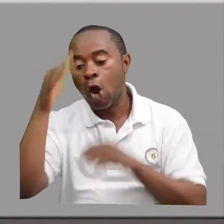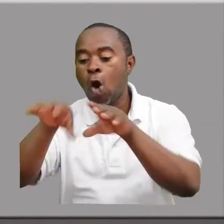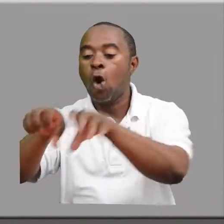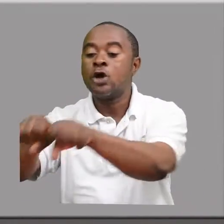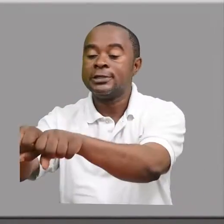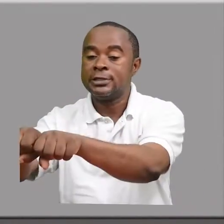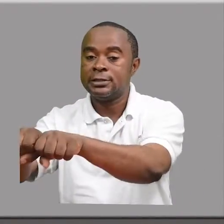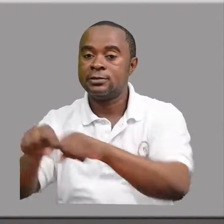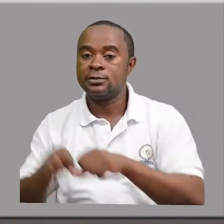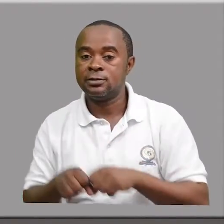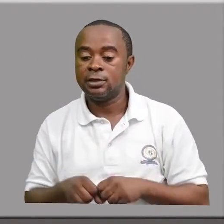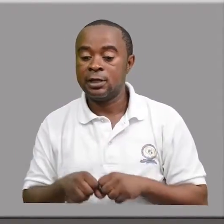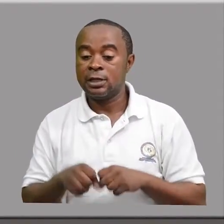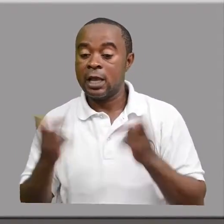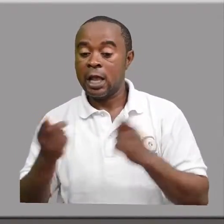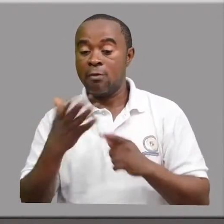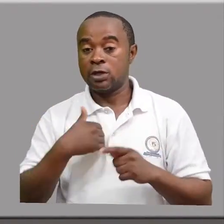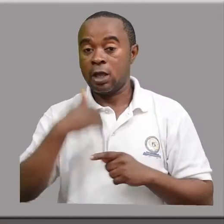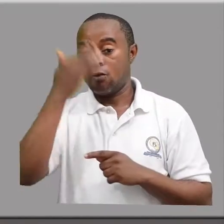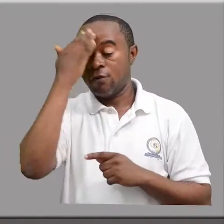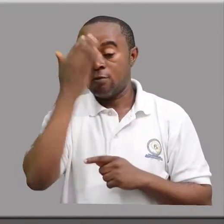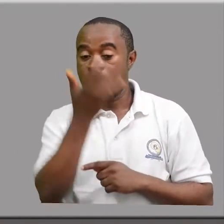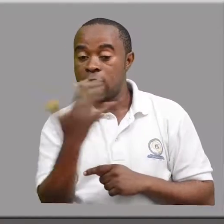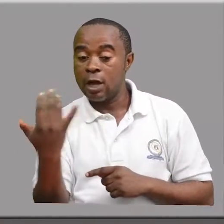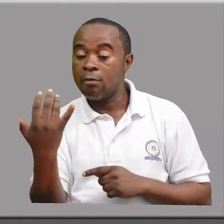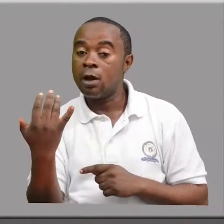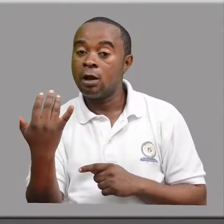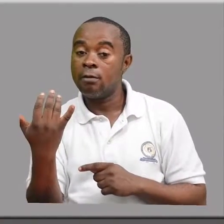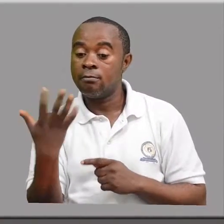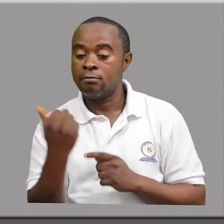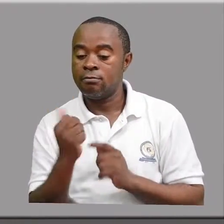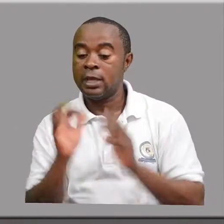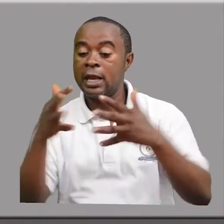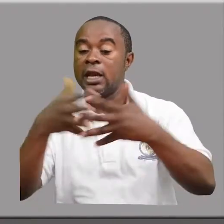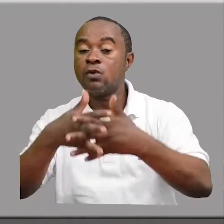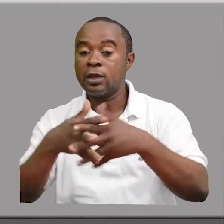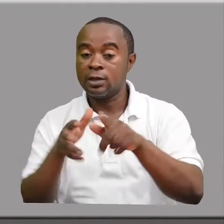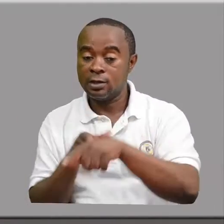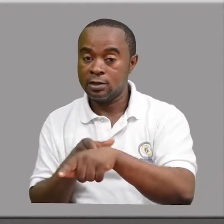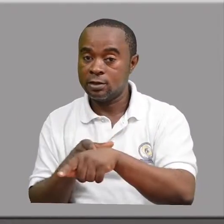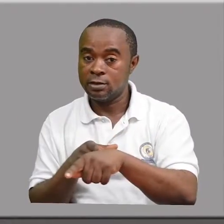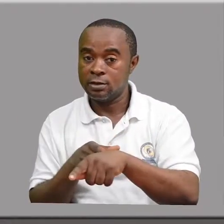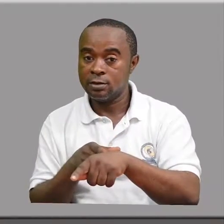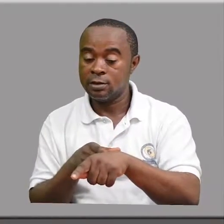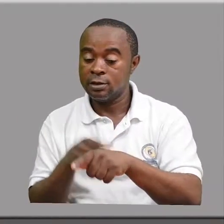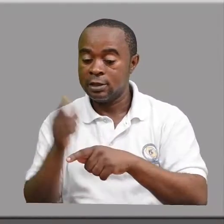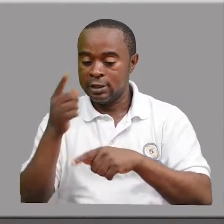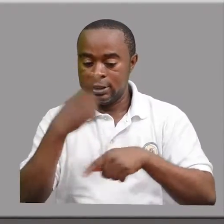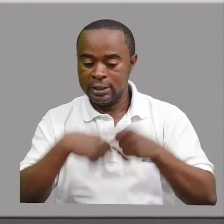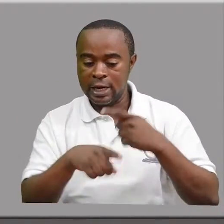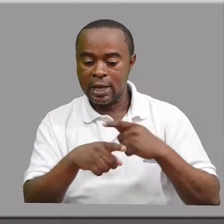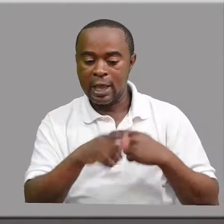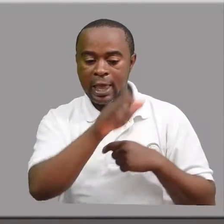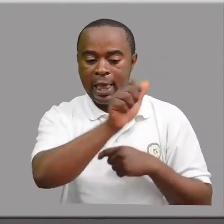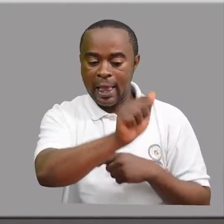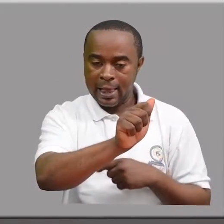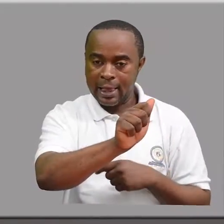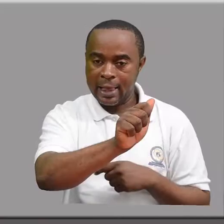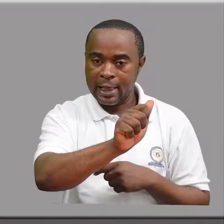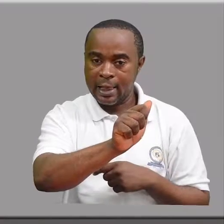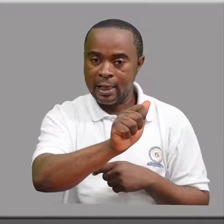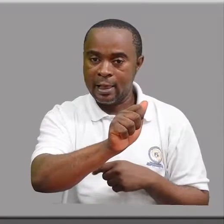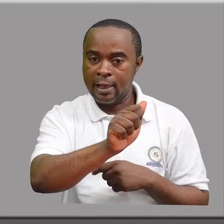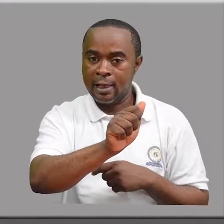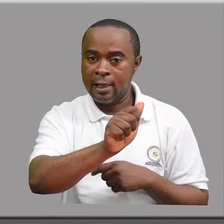A network. So to know number of network which can be connected to the class A